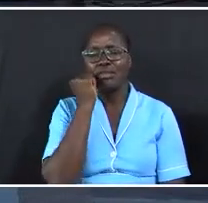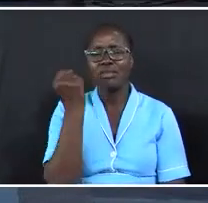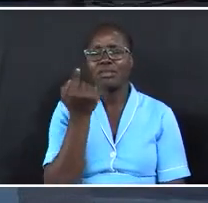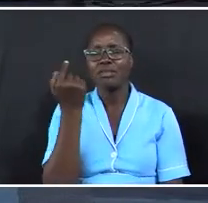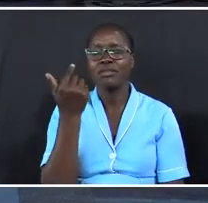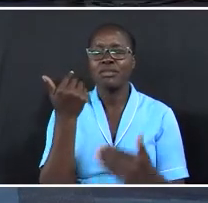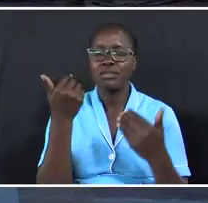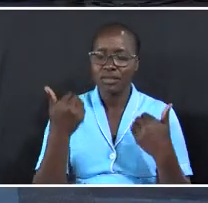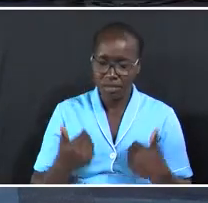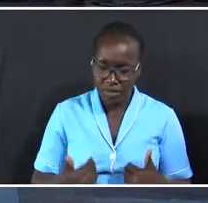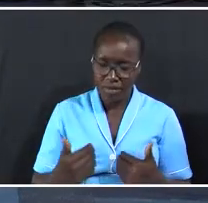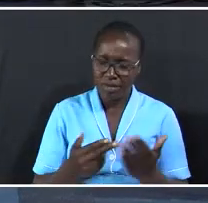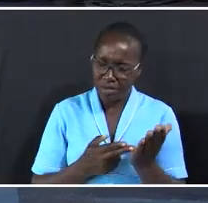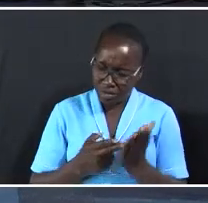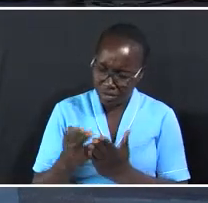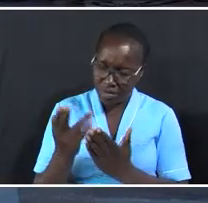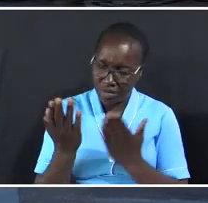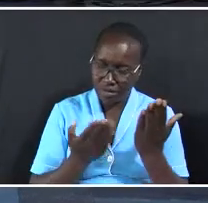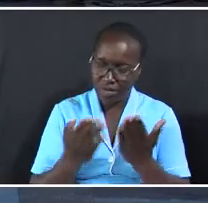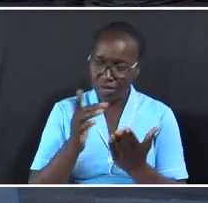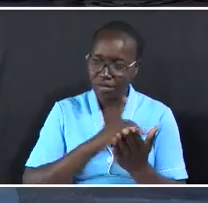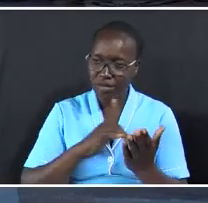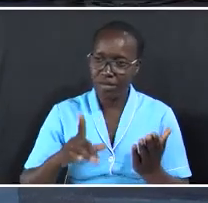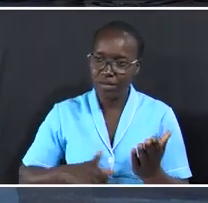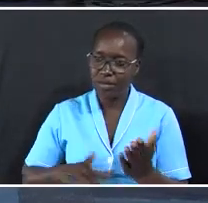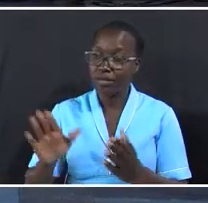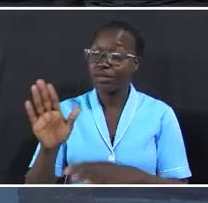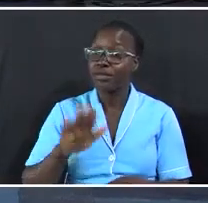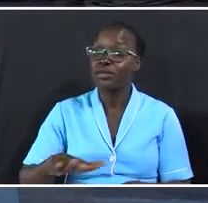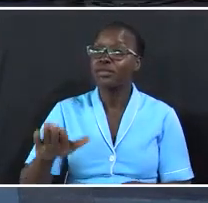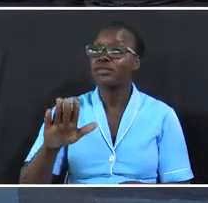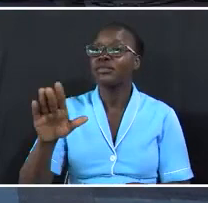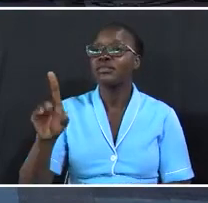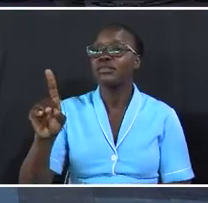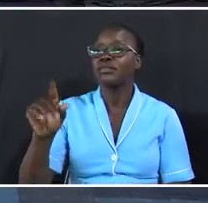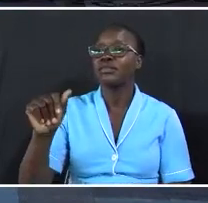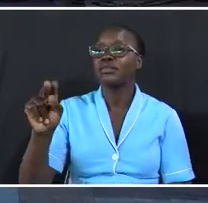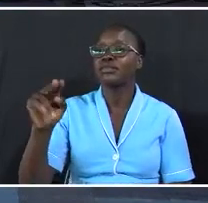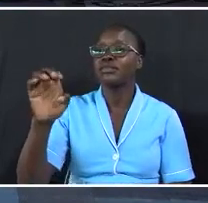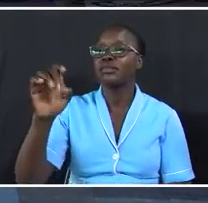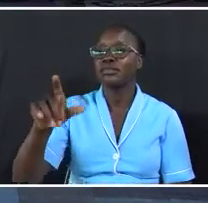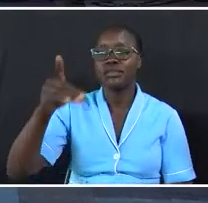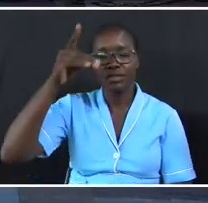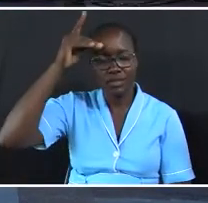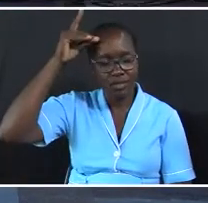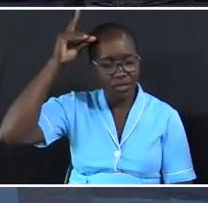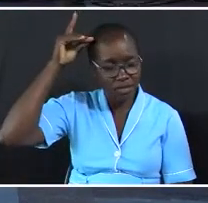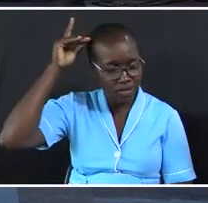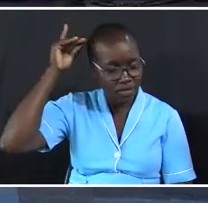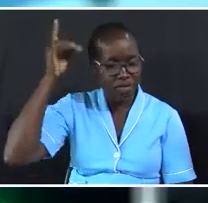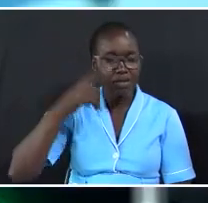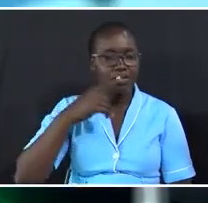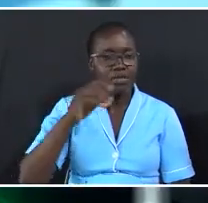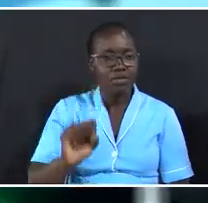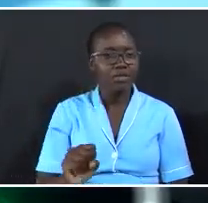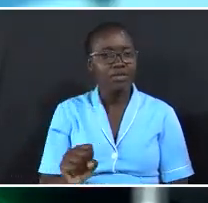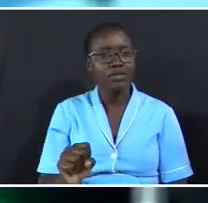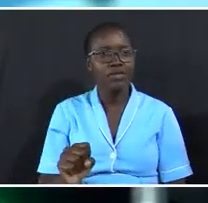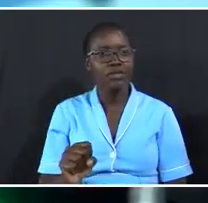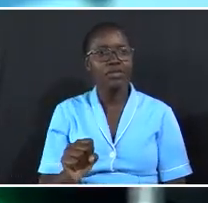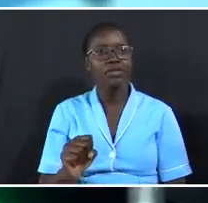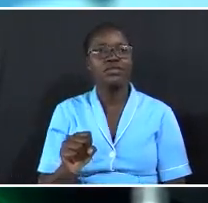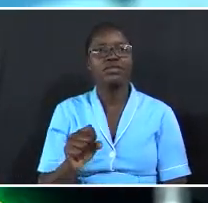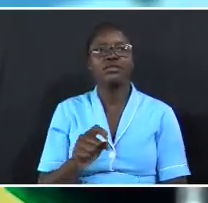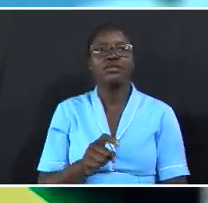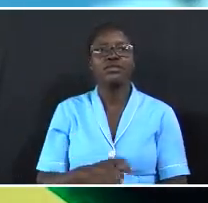person that was genuinely serving the Lord in his palace was Daniel. And so, when it